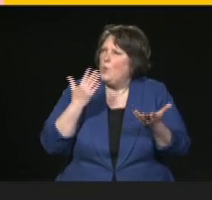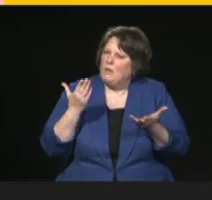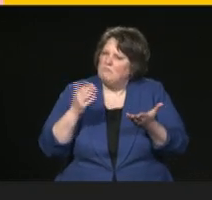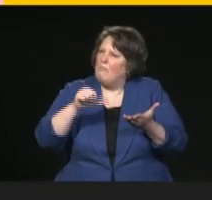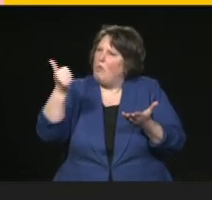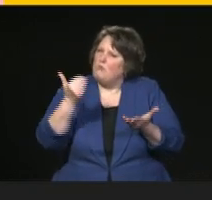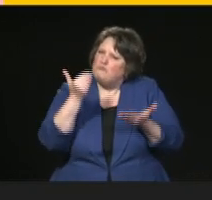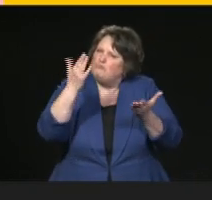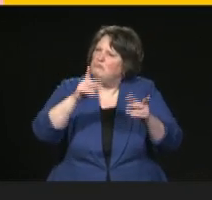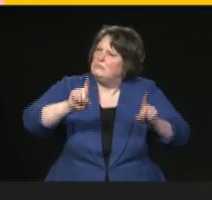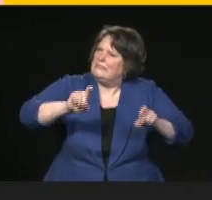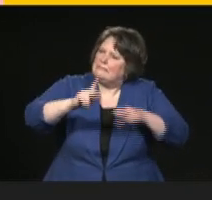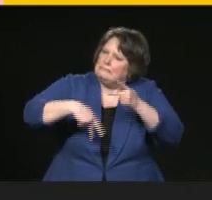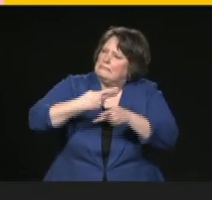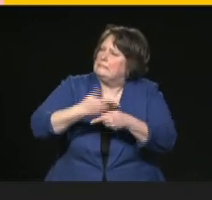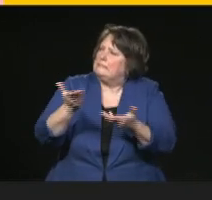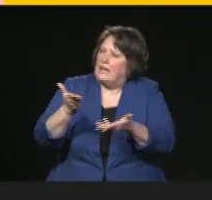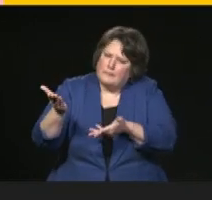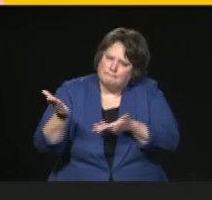to validate it.